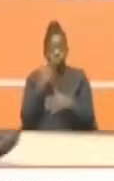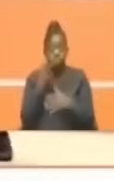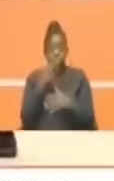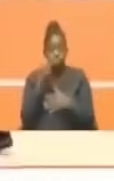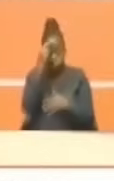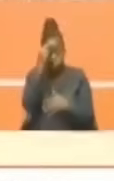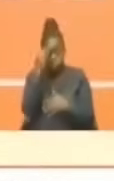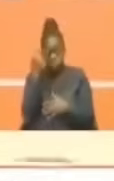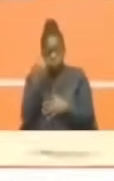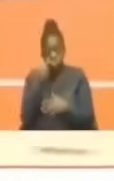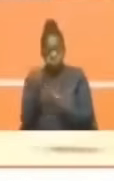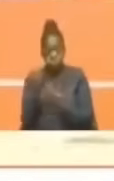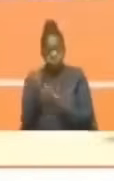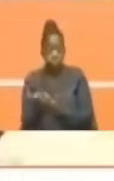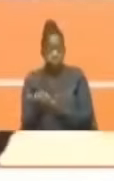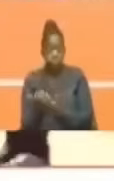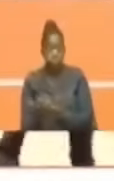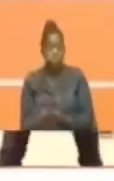ali bamulindiridde